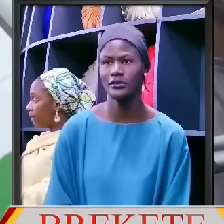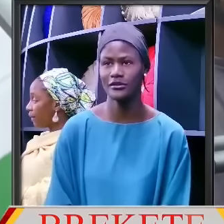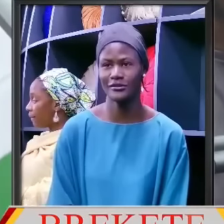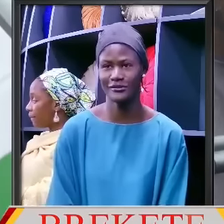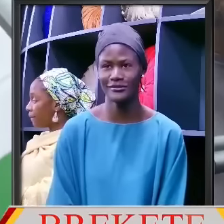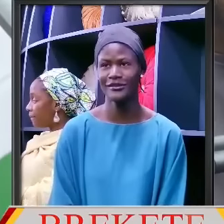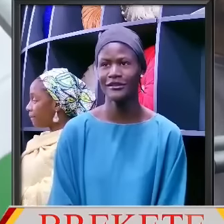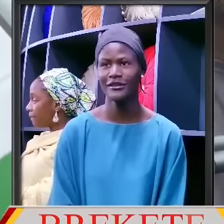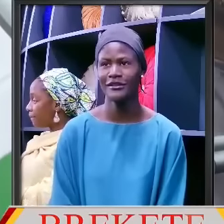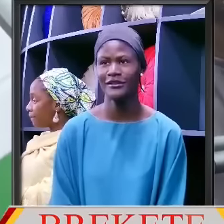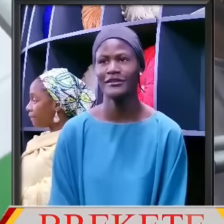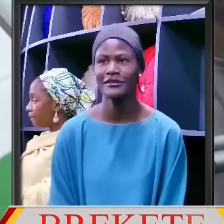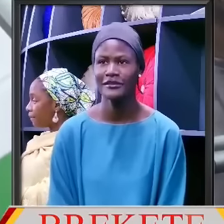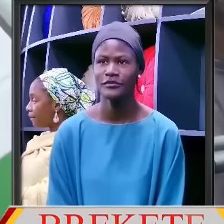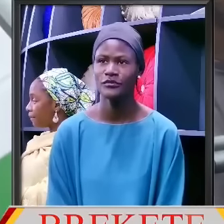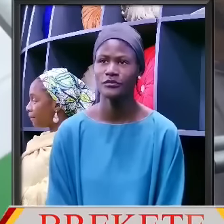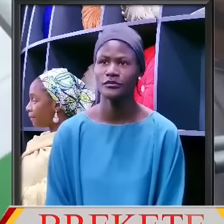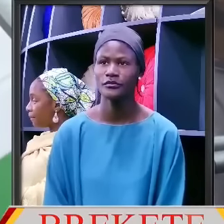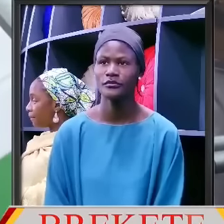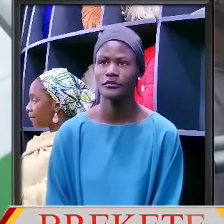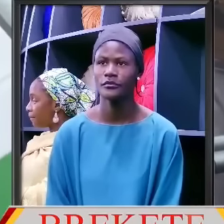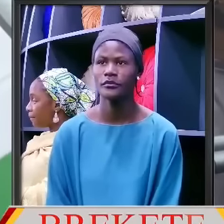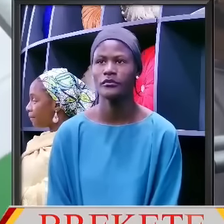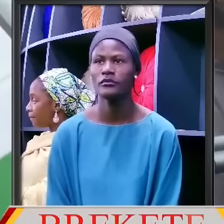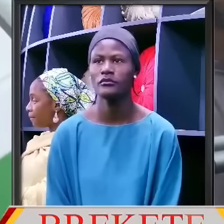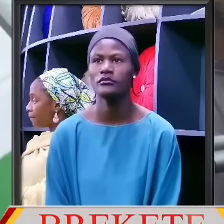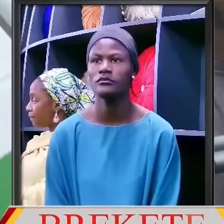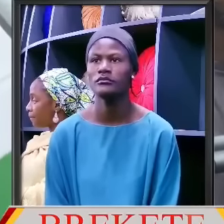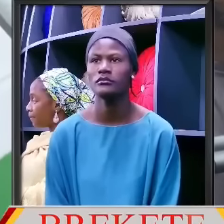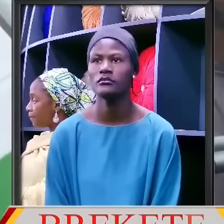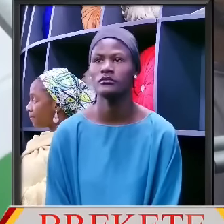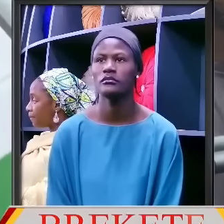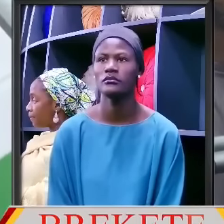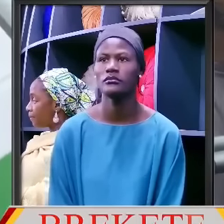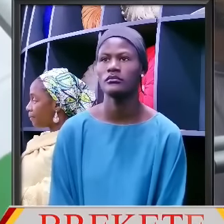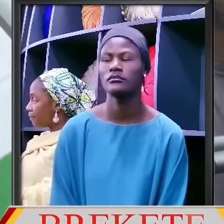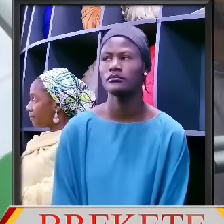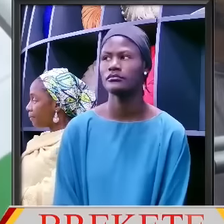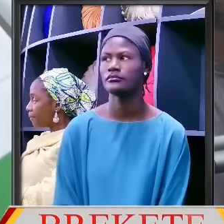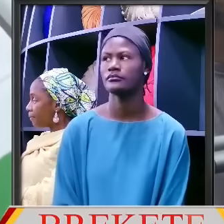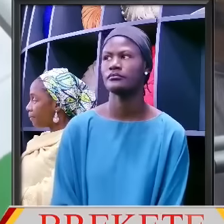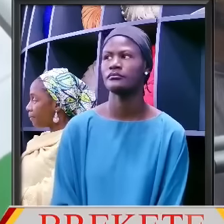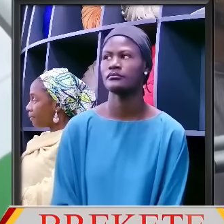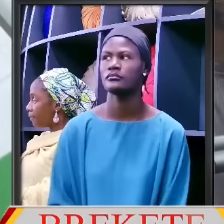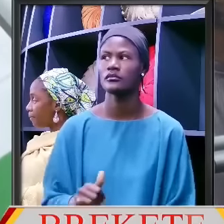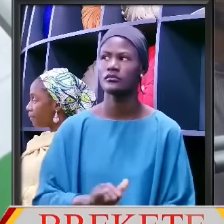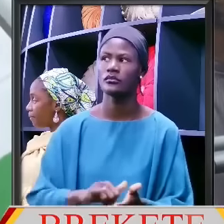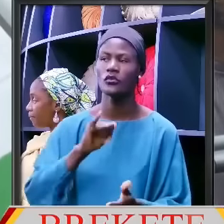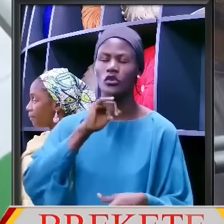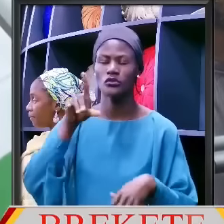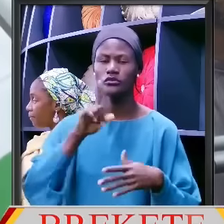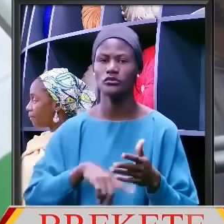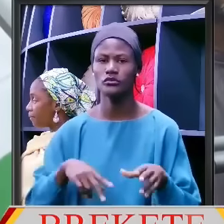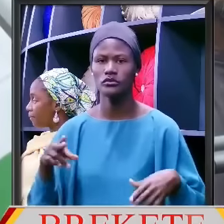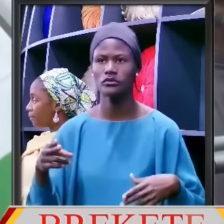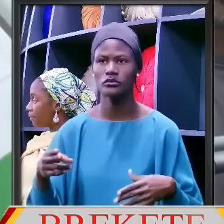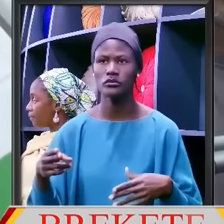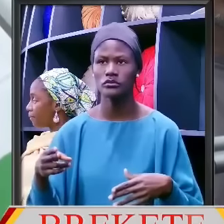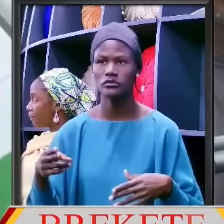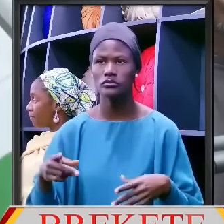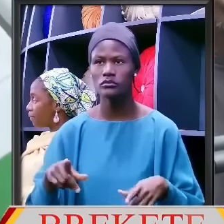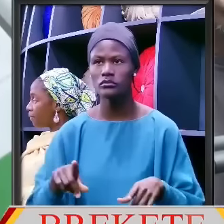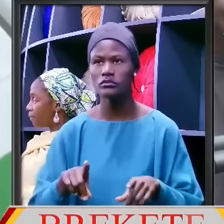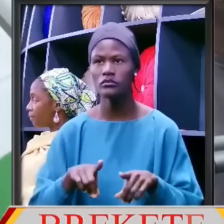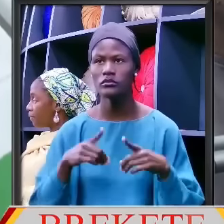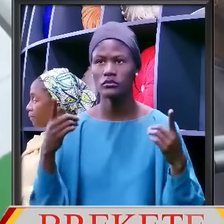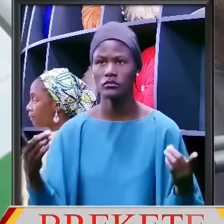Yes. Ezubo Mmadu. So that was what happened. I just tried to. So look.